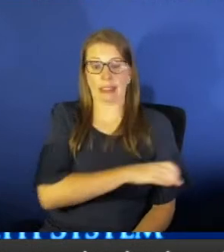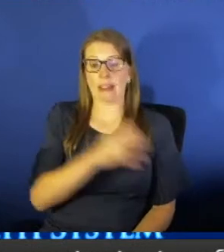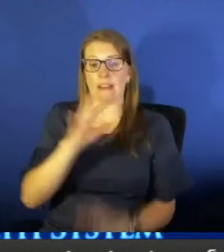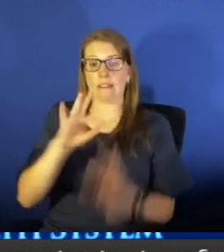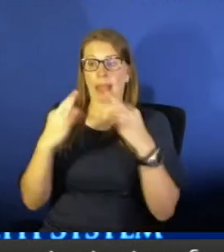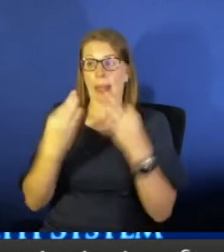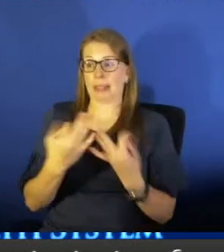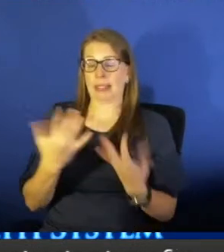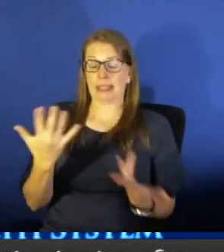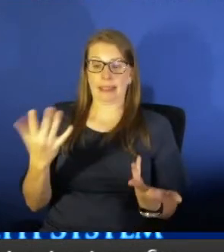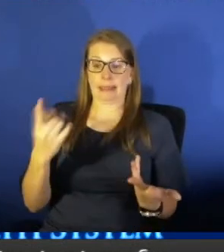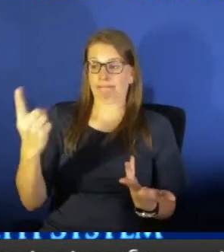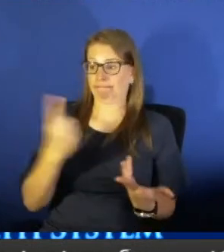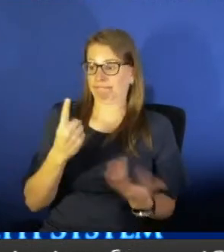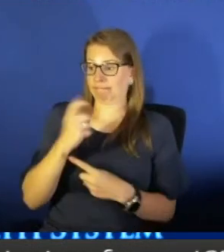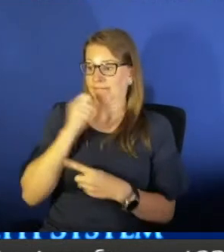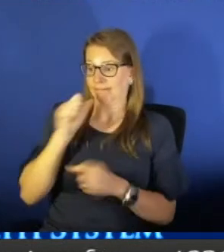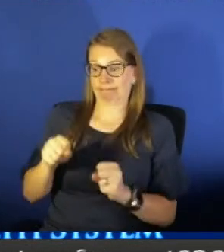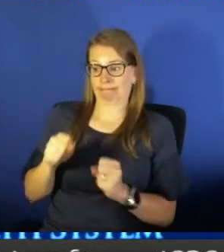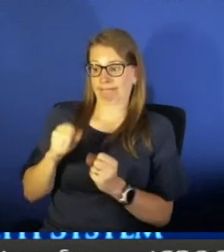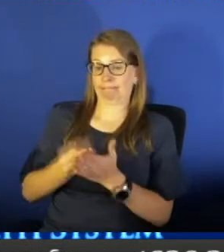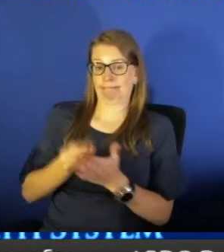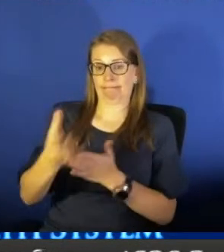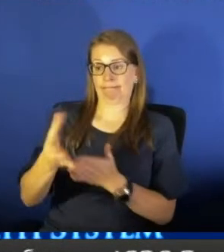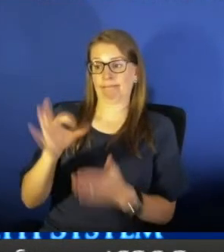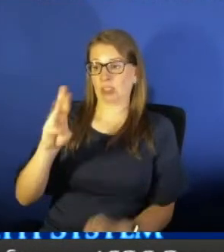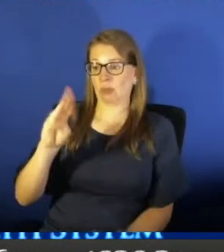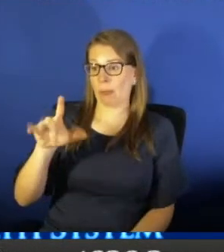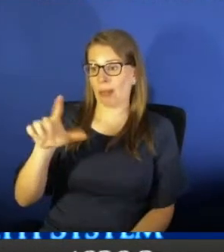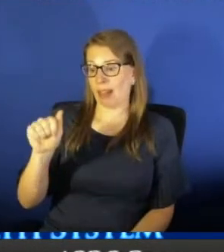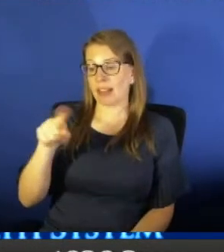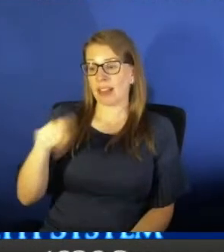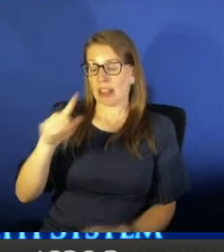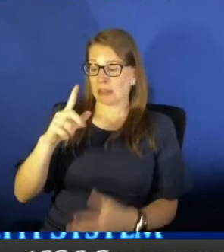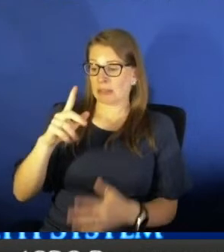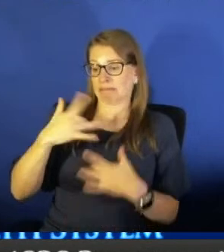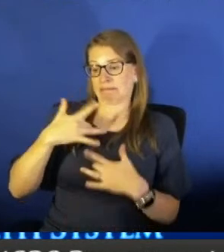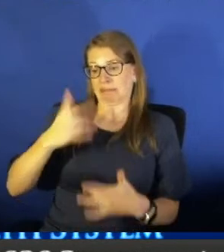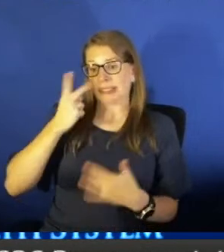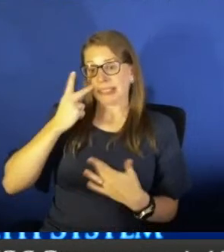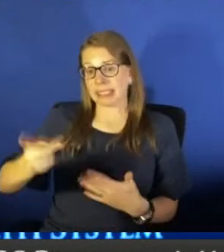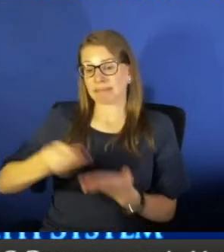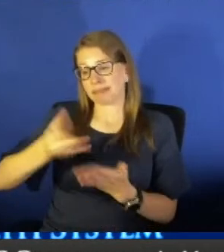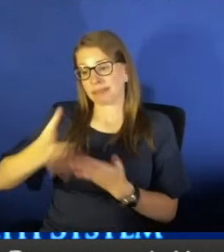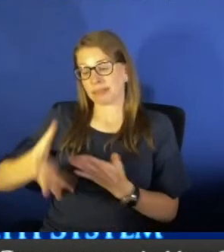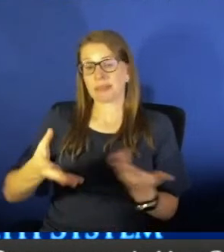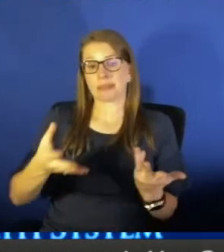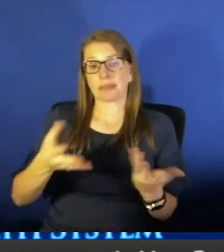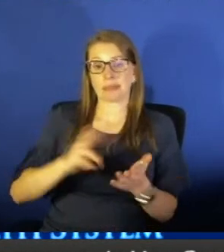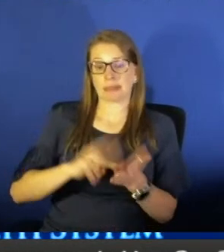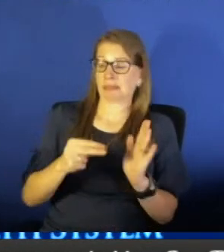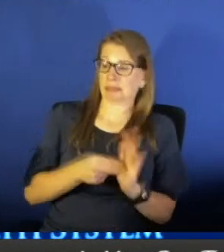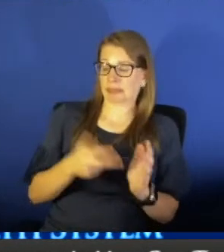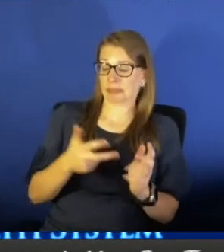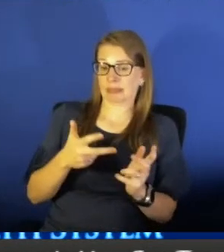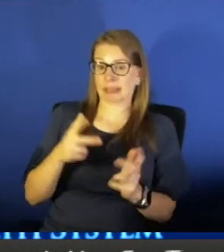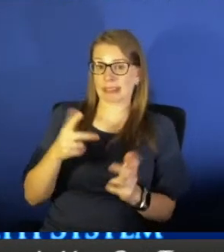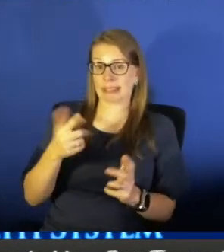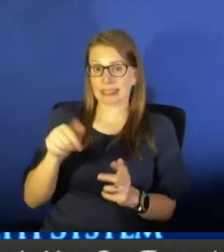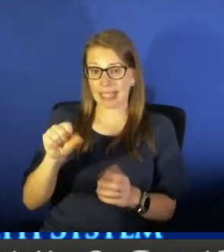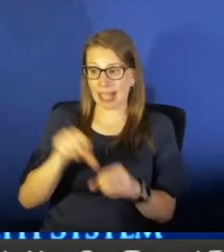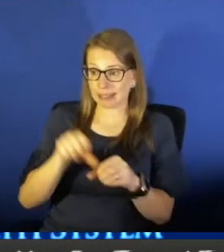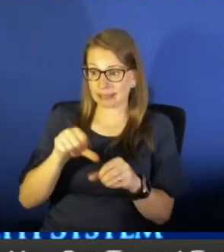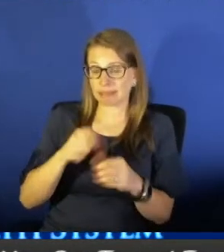are not able to get the formula that they're used to seeing, and therefore at a time when also gas prices are high, they're